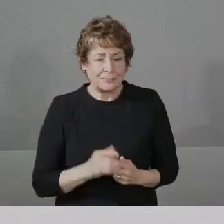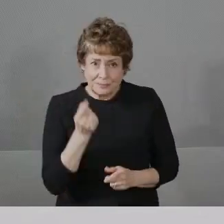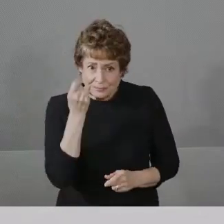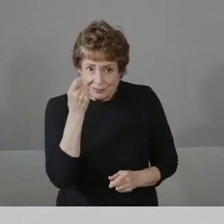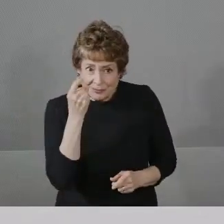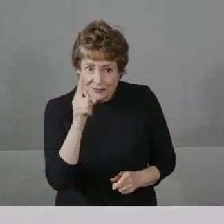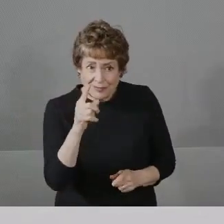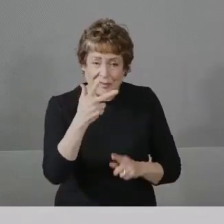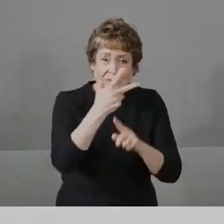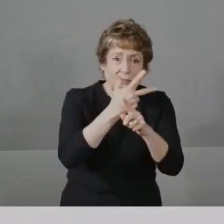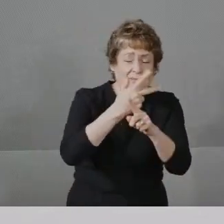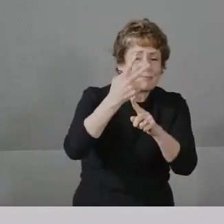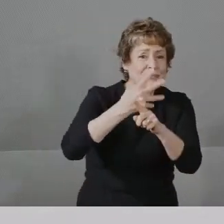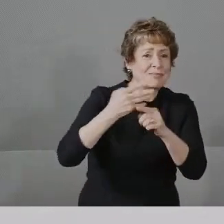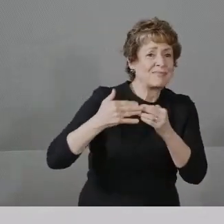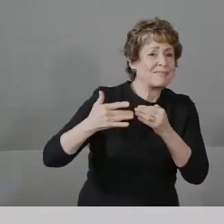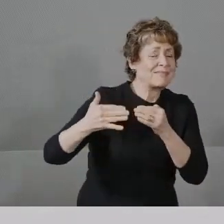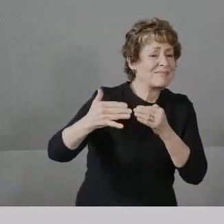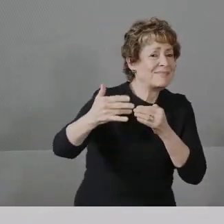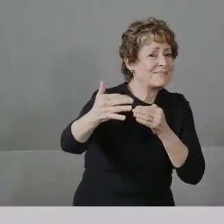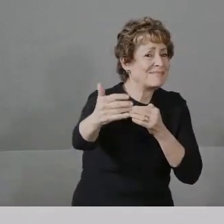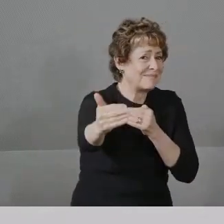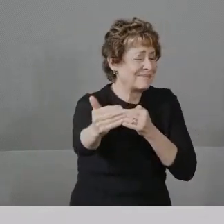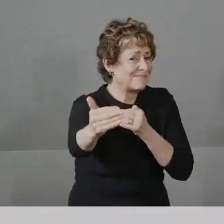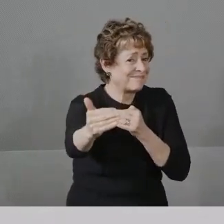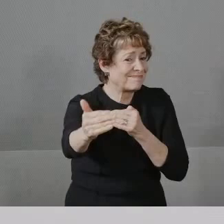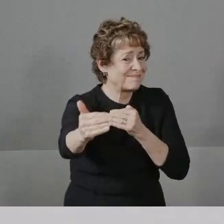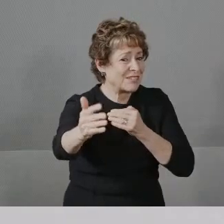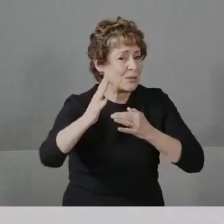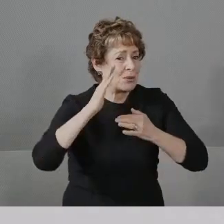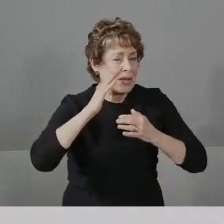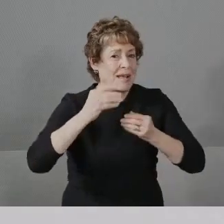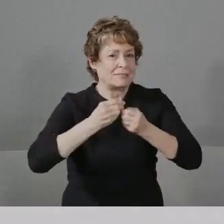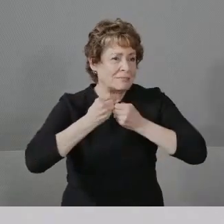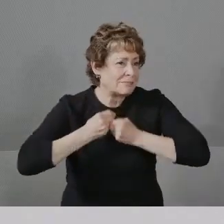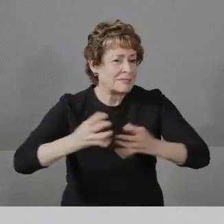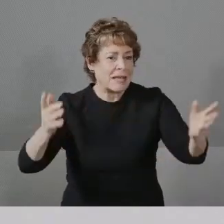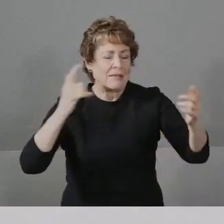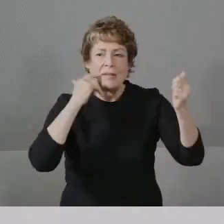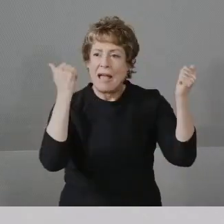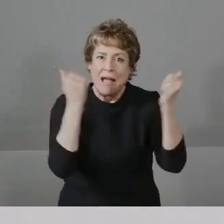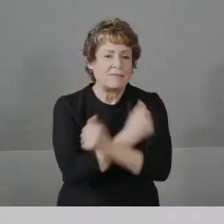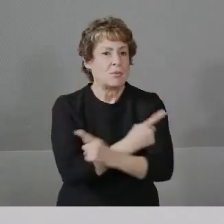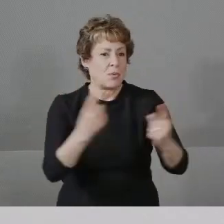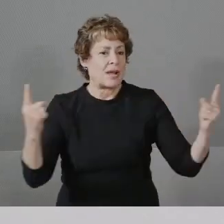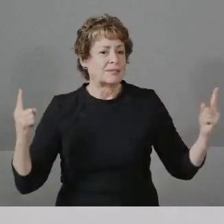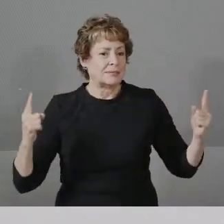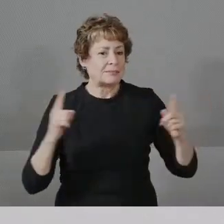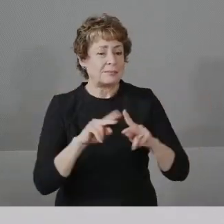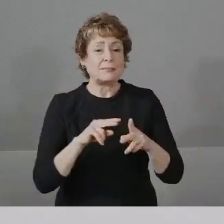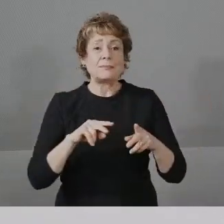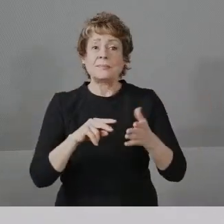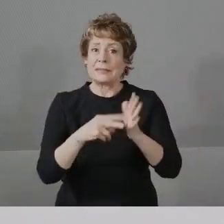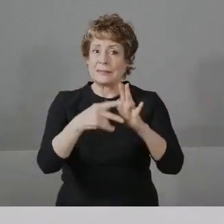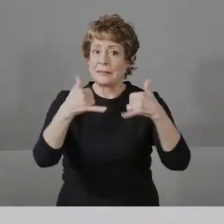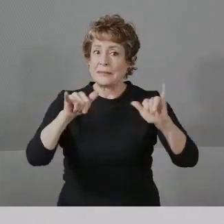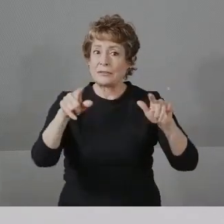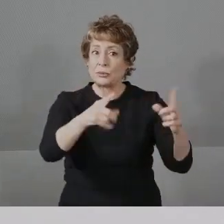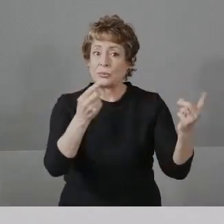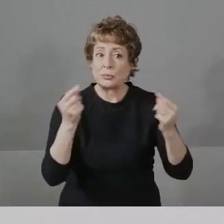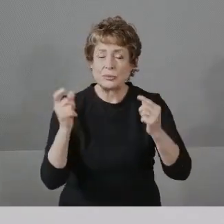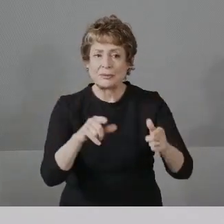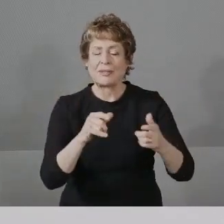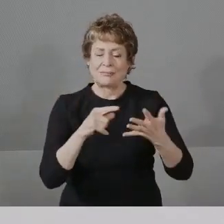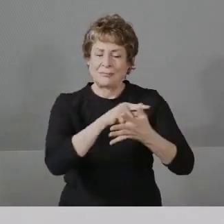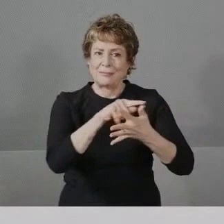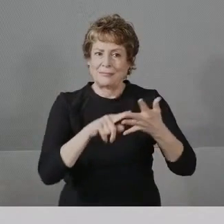must continue doing all that we can to mitigate the spread of COVID-19. We must continue taking those precautions every time we're around people